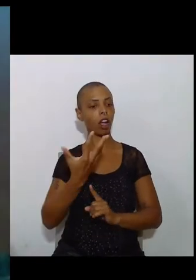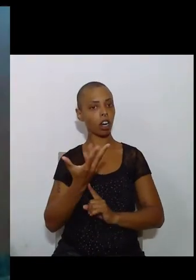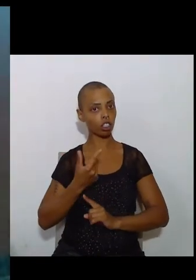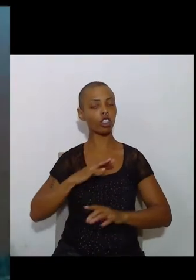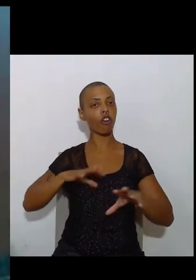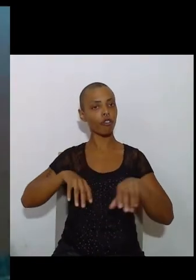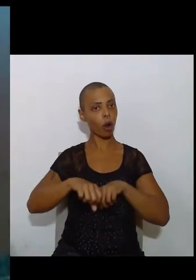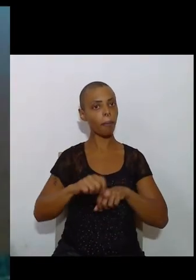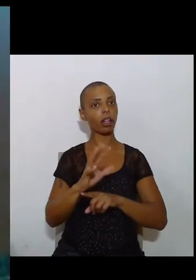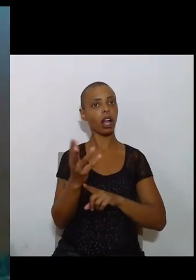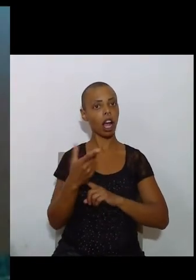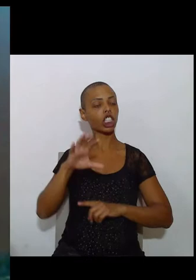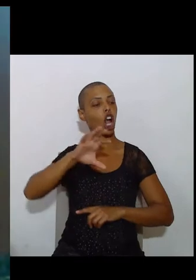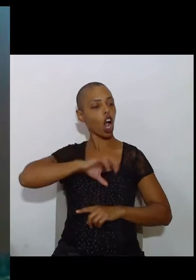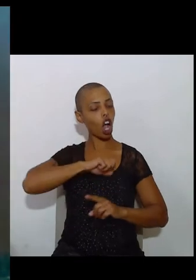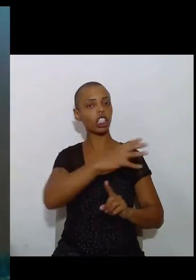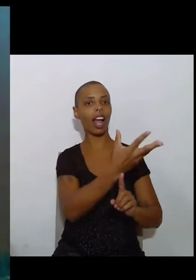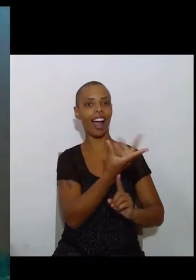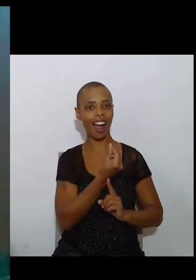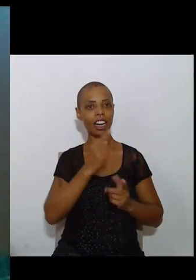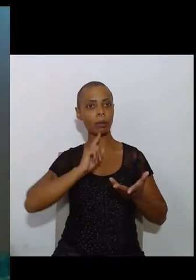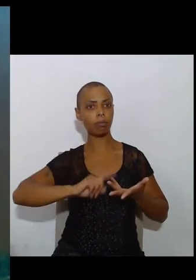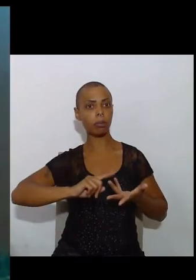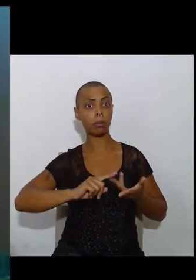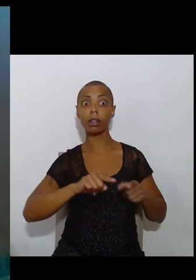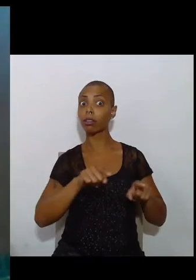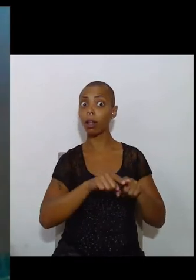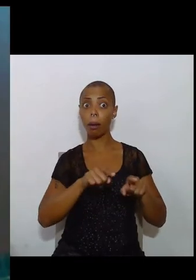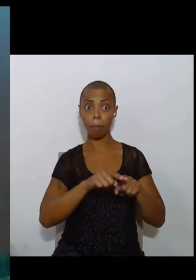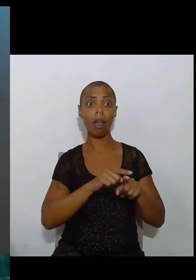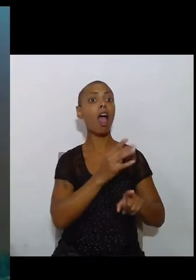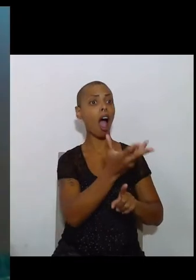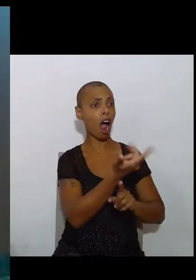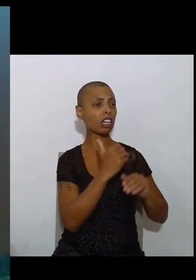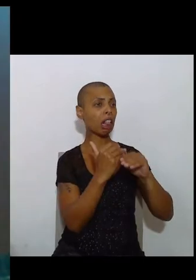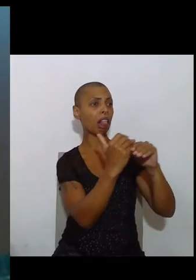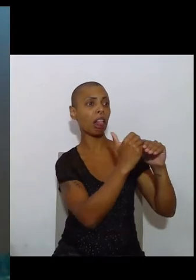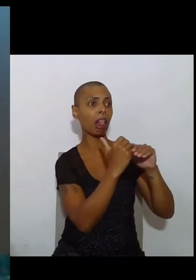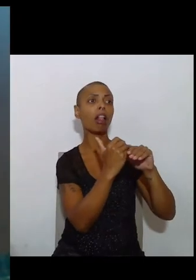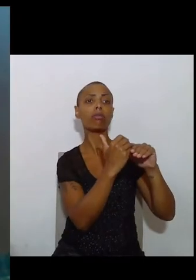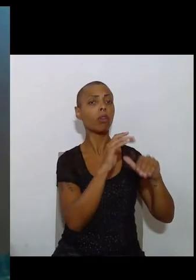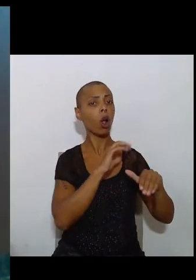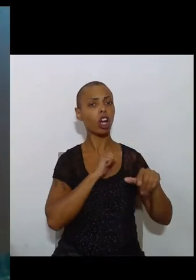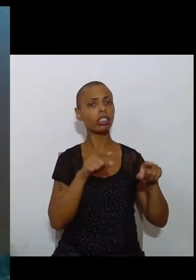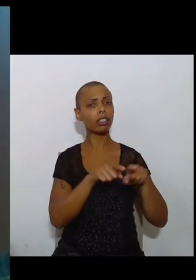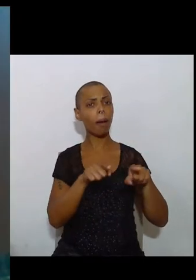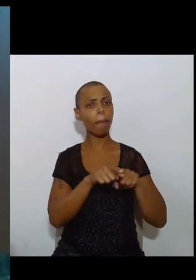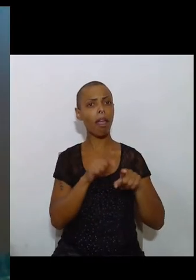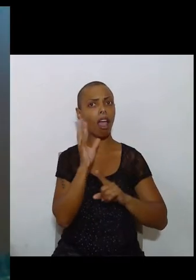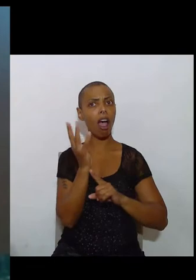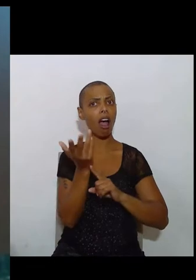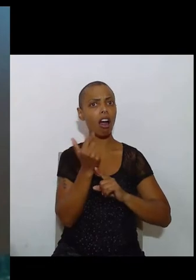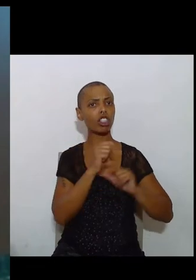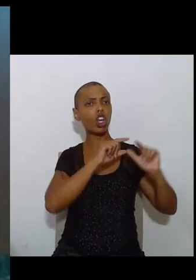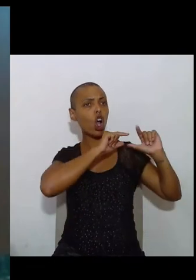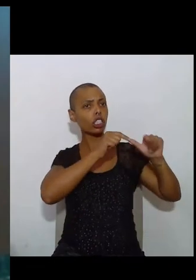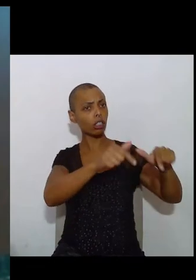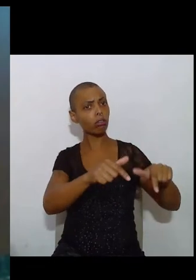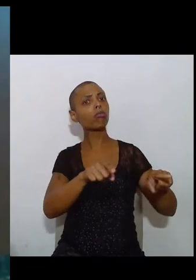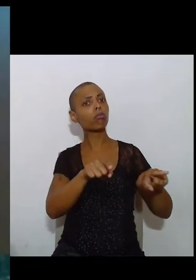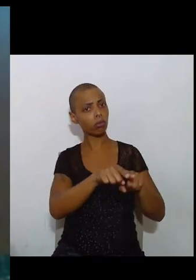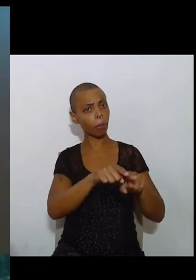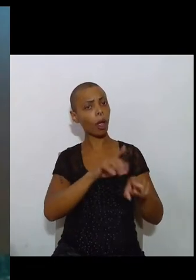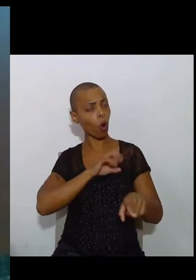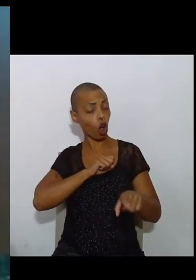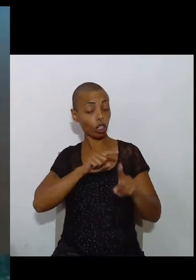myself as an artist I hold a degree in art I like art including hegemonic art and conservative art but